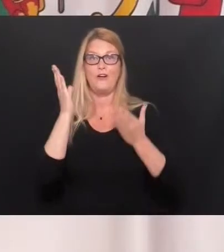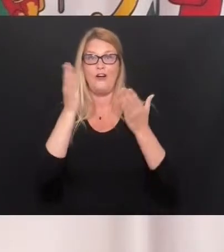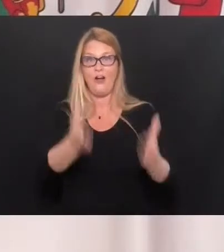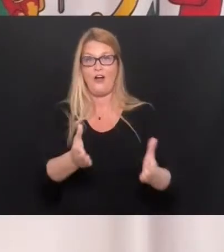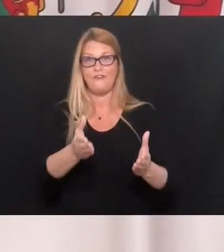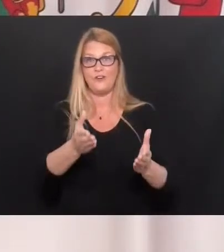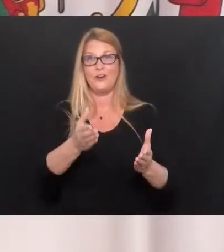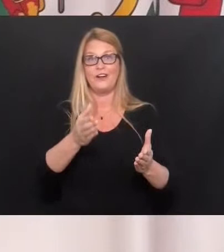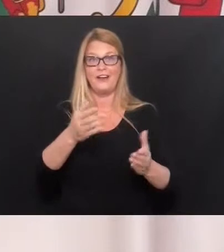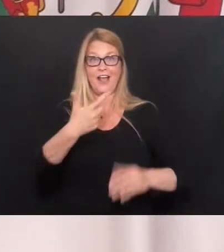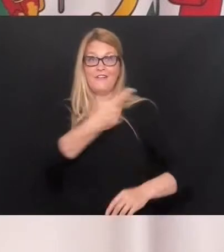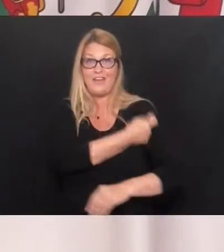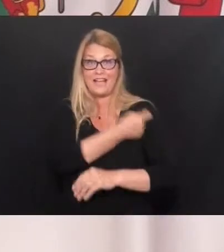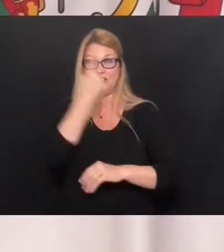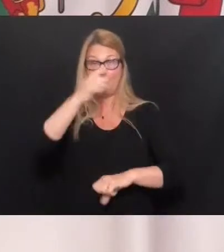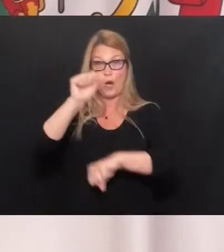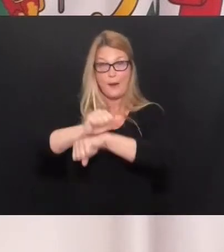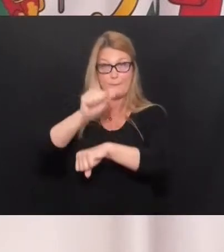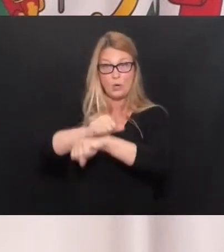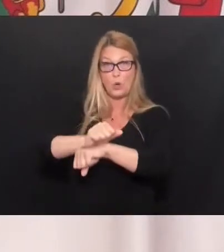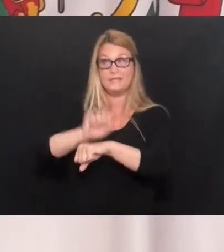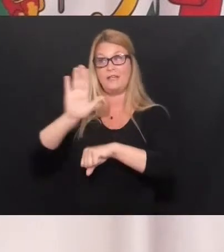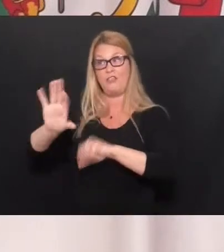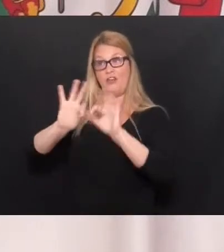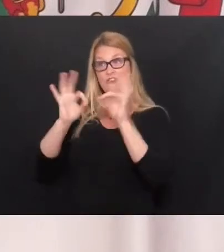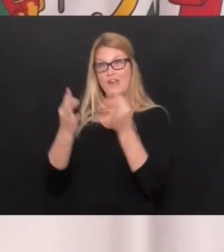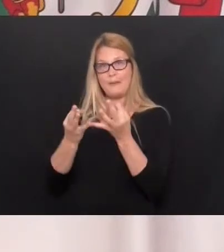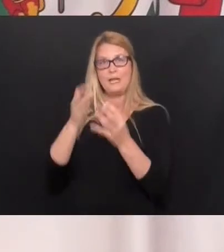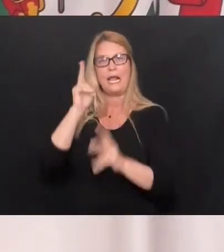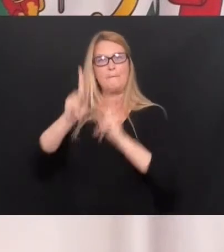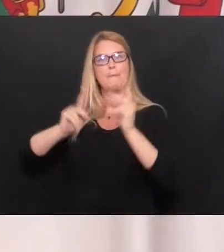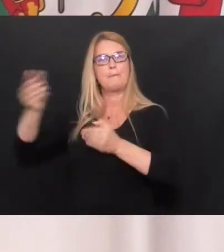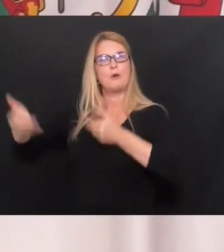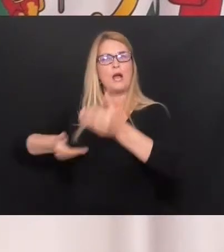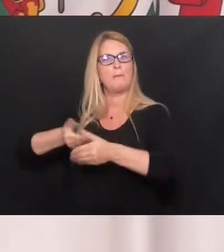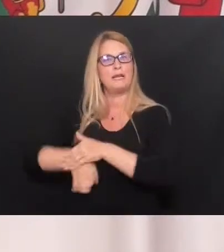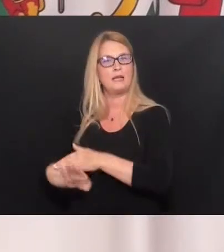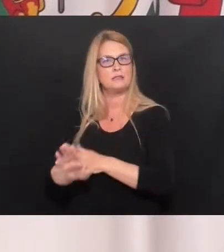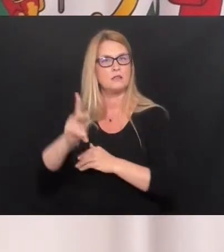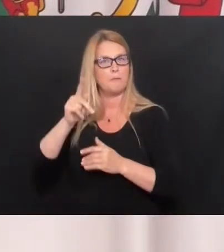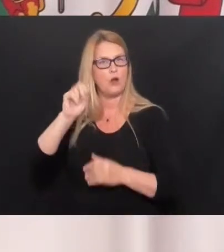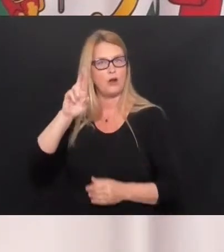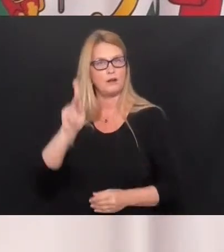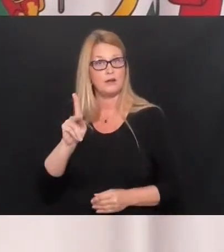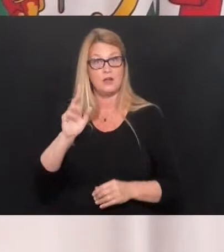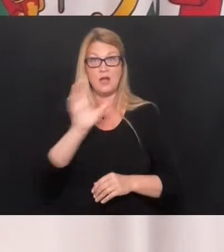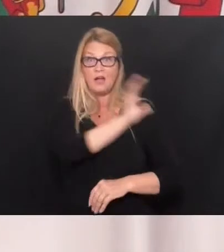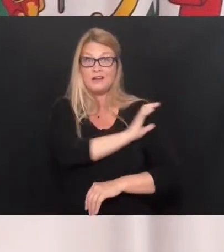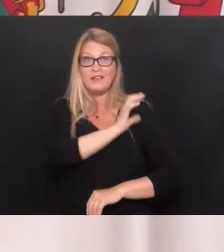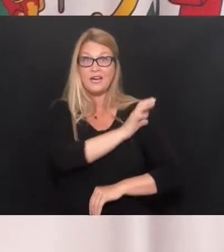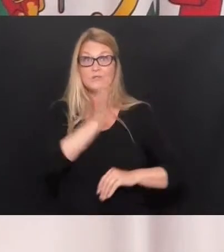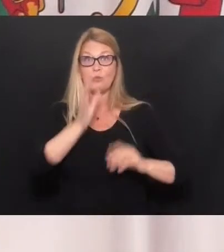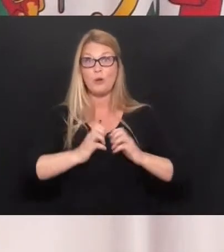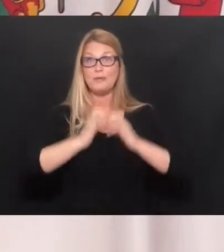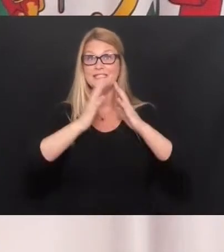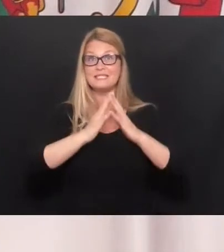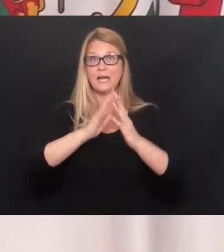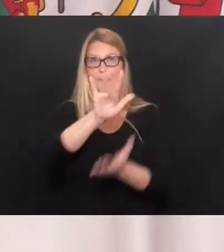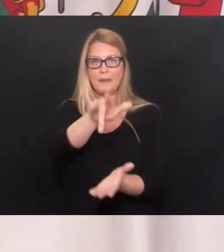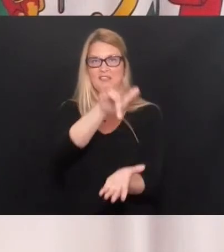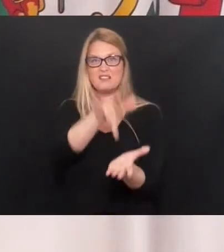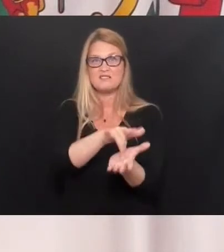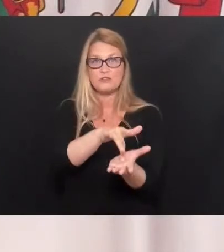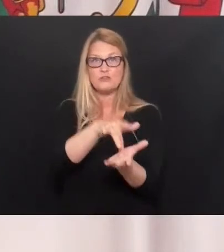employees, families, and park guests. Clinics will be set up at Central Park